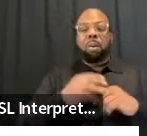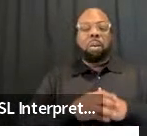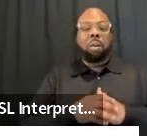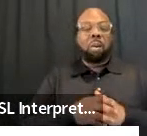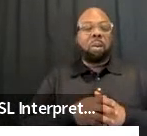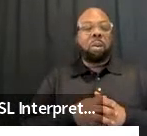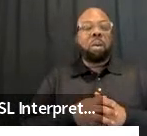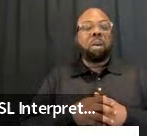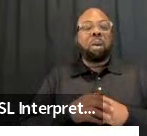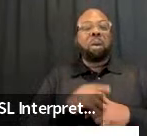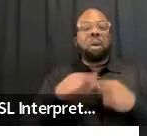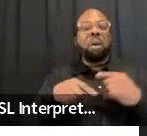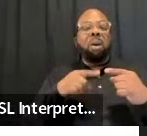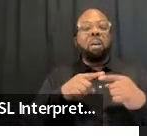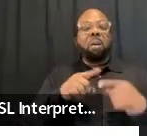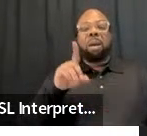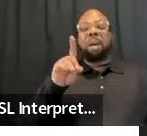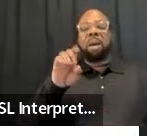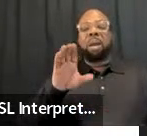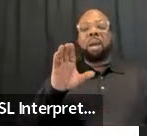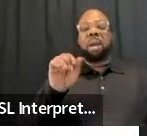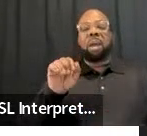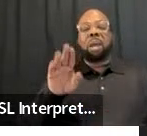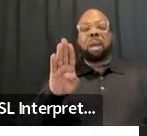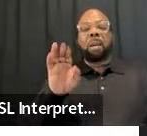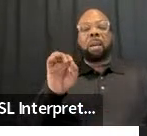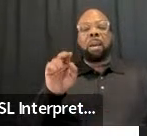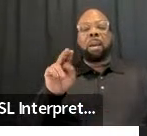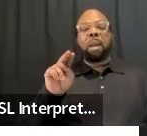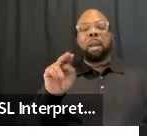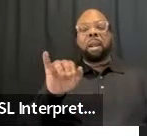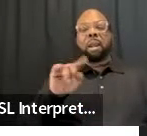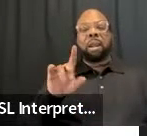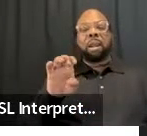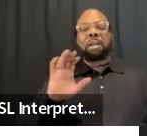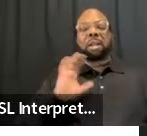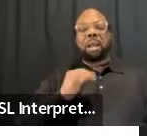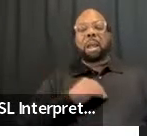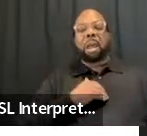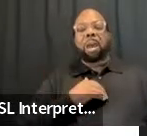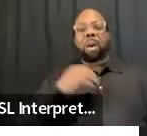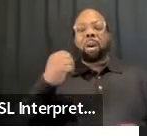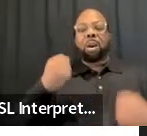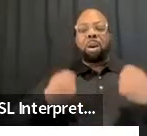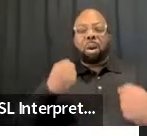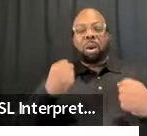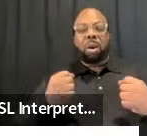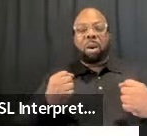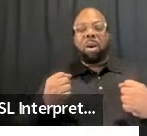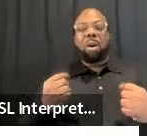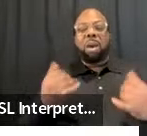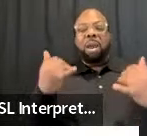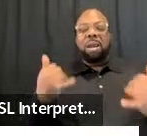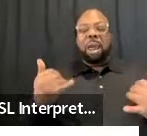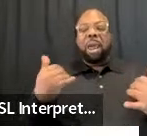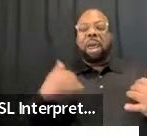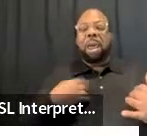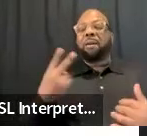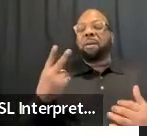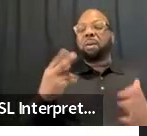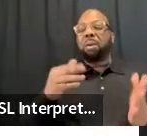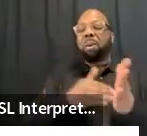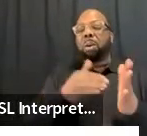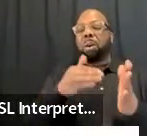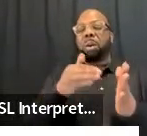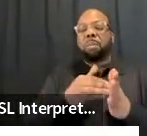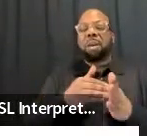When it comes to decarbonizing our vehicles, we have a big challenge ahead of us. Currently, there are 2 million private vehicles registered in New York